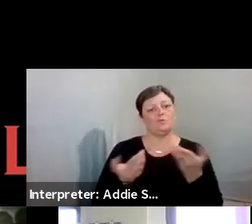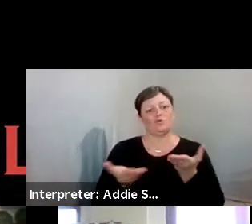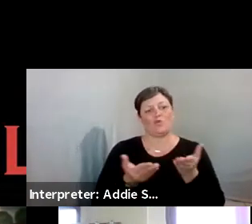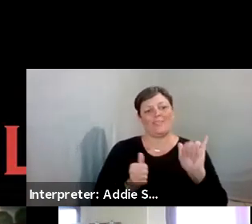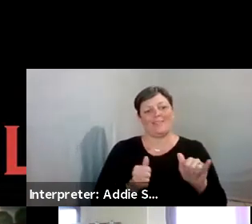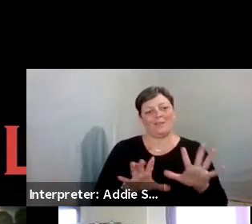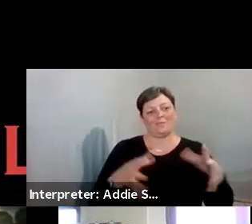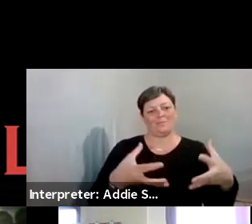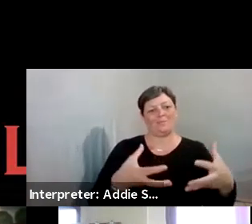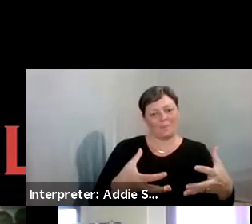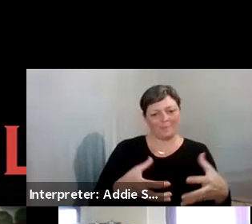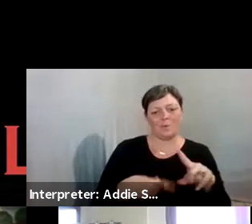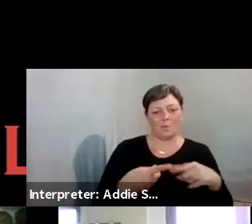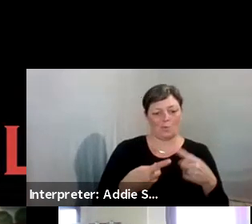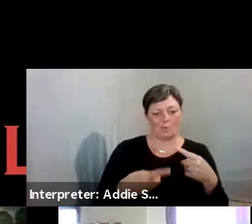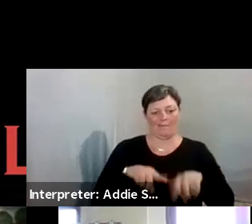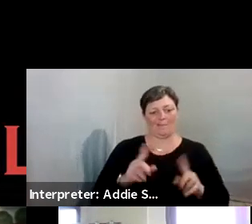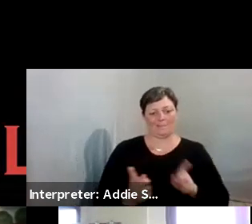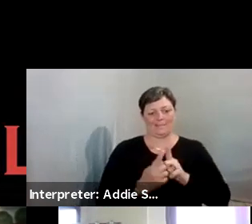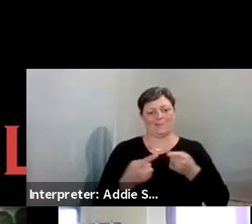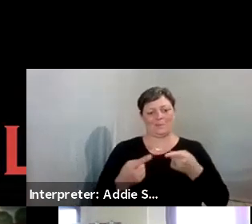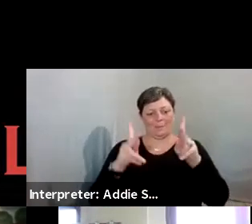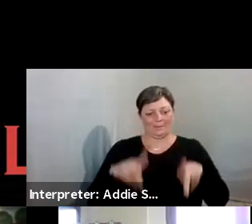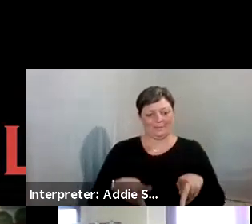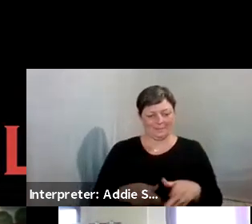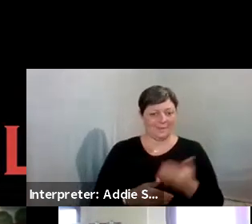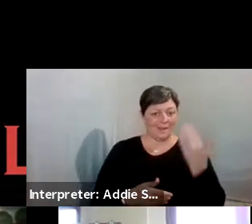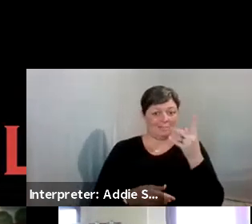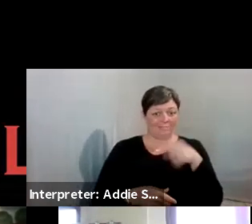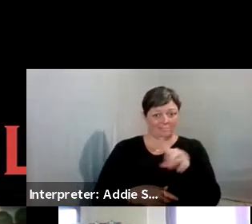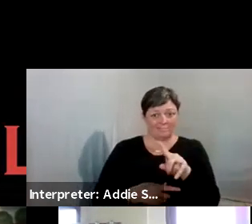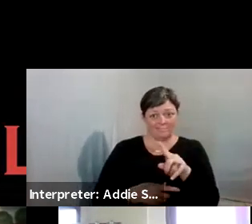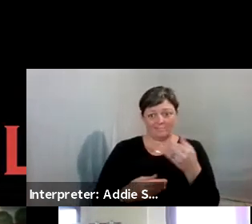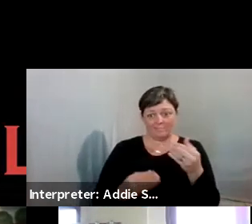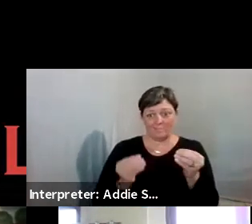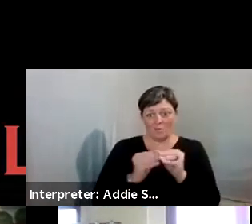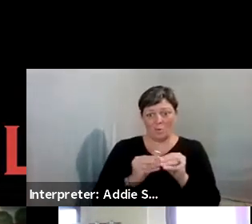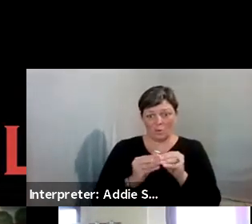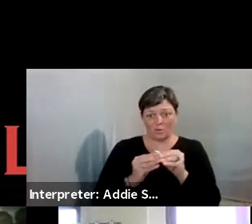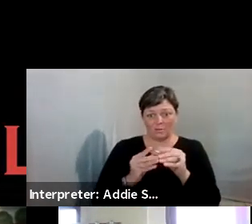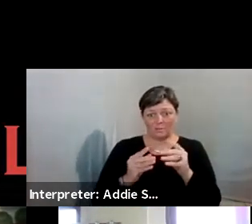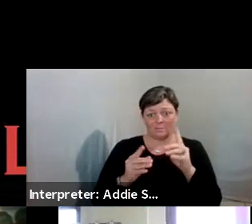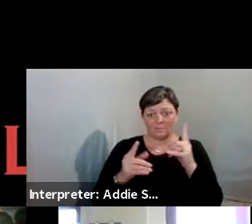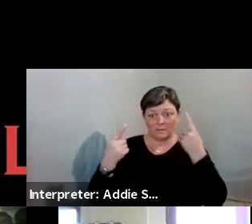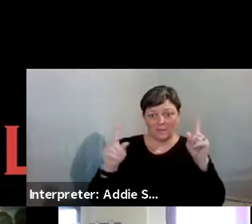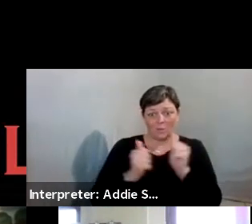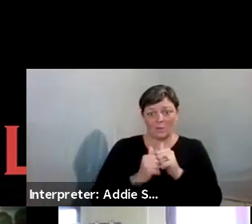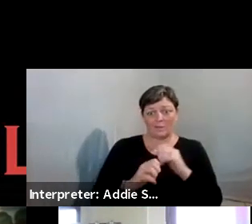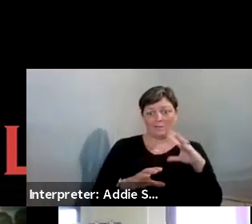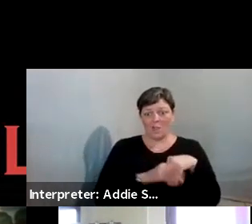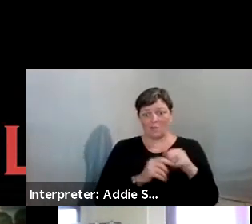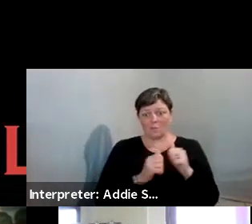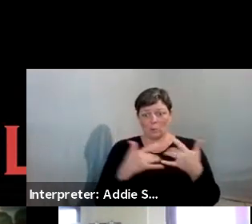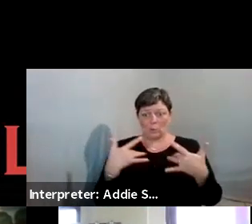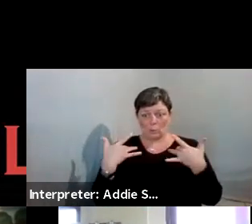population when we can't do it in person. I don't know if anybody else has had better success with engaging their youth virtually, but